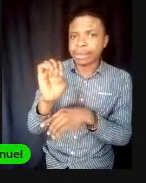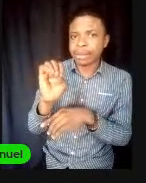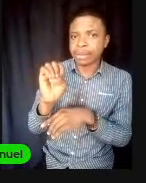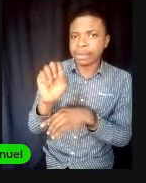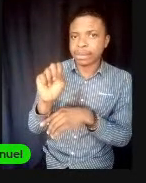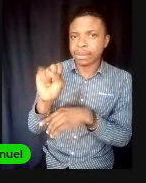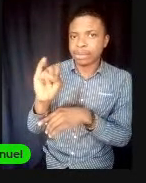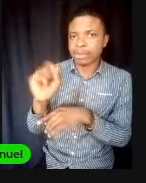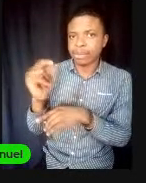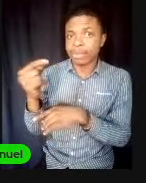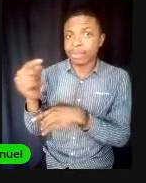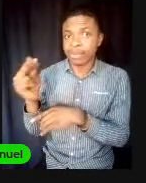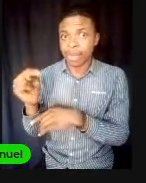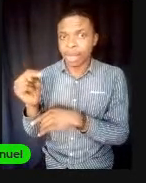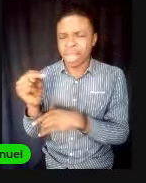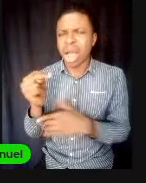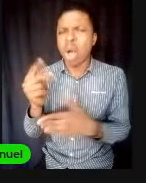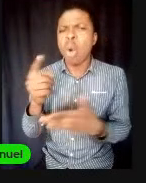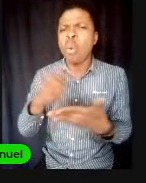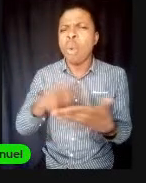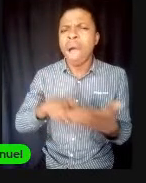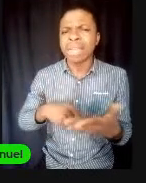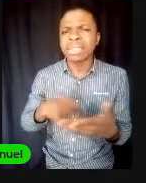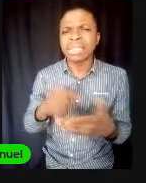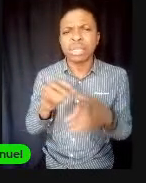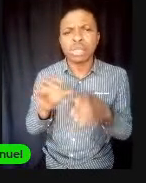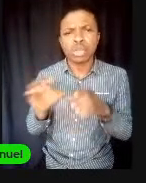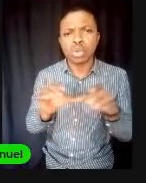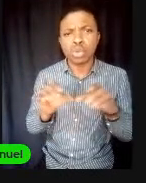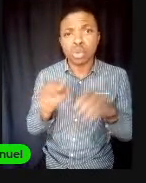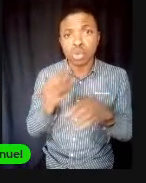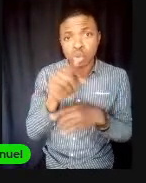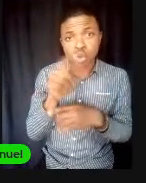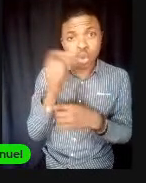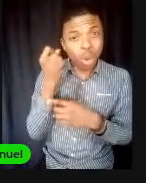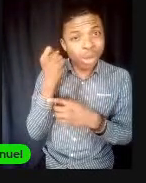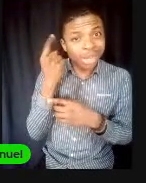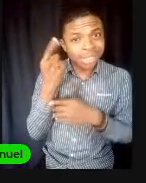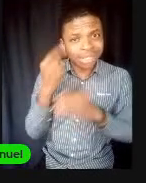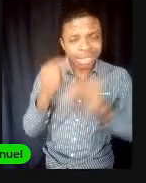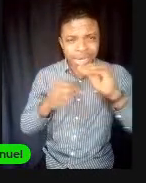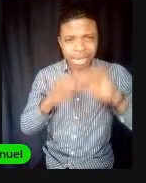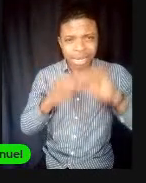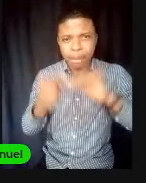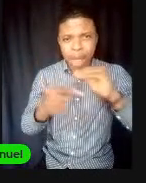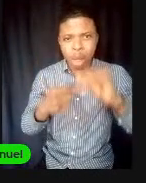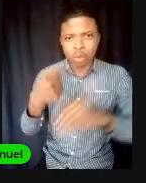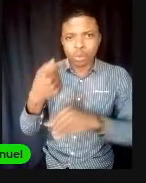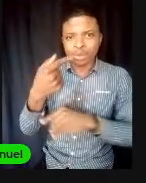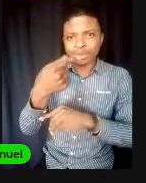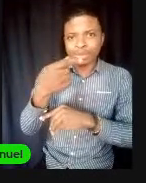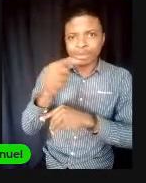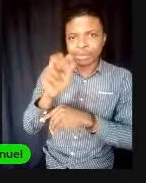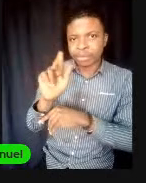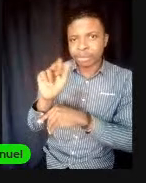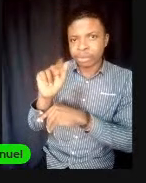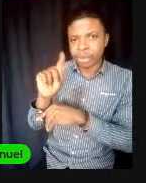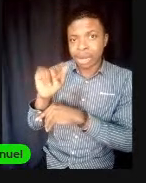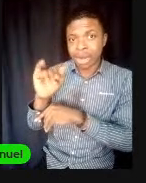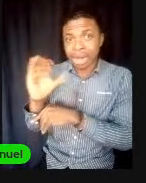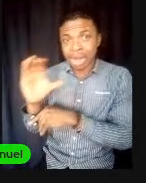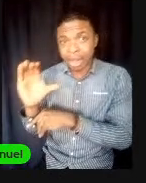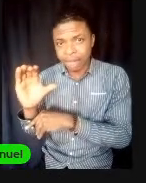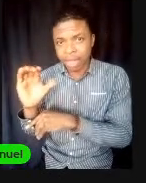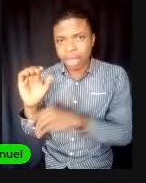do you understand? What do you understand when you hear the word graphic design? So, write it in the comment section. Okay. Then